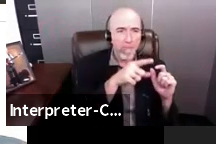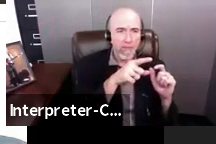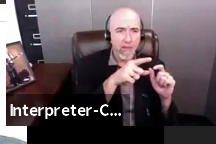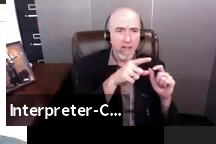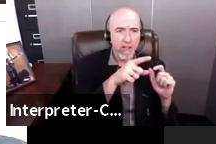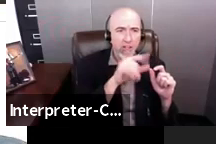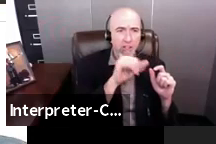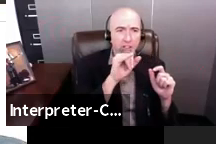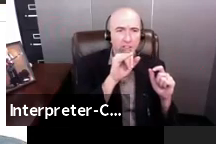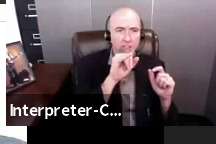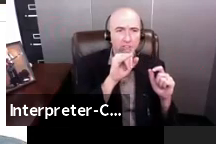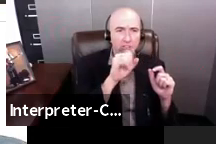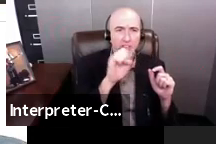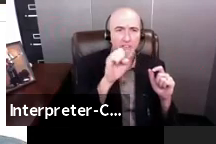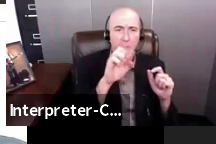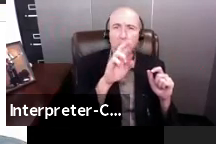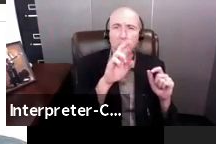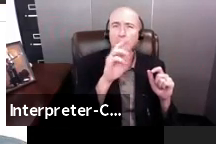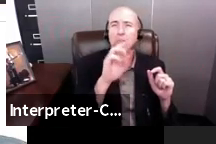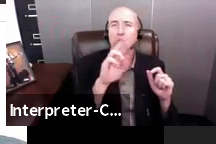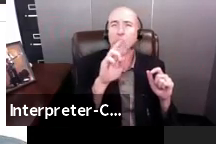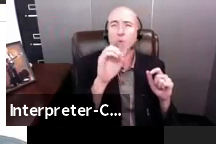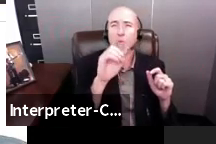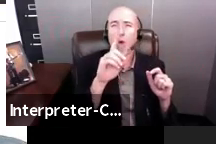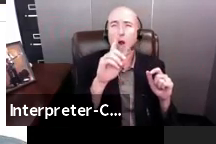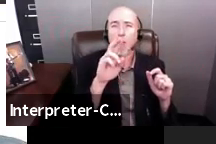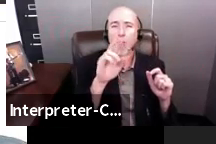Desert Adapt. Mr. Rodriguez.